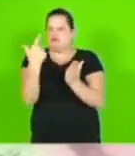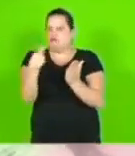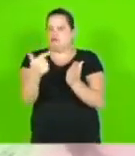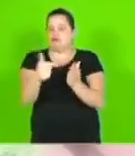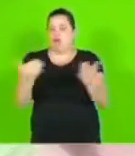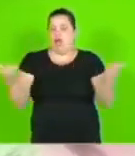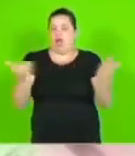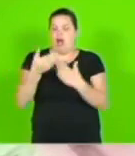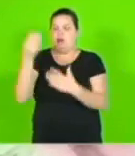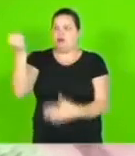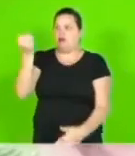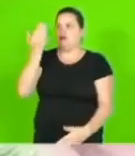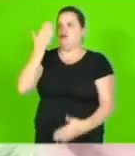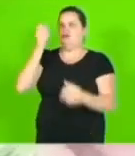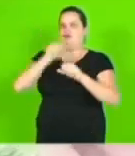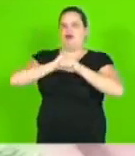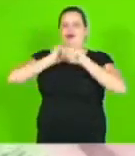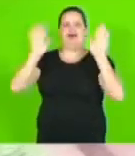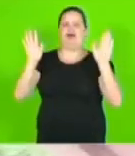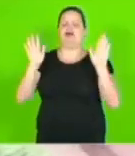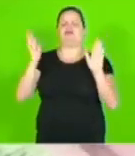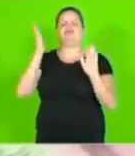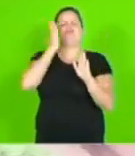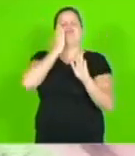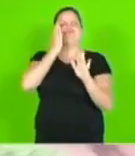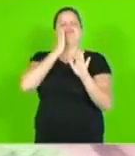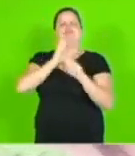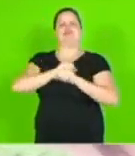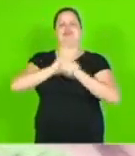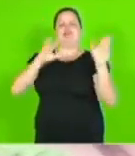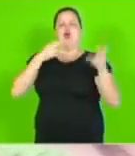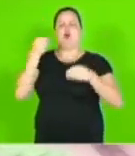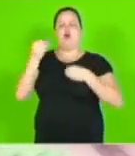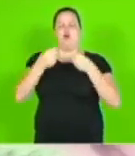the genuine nature that you received us.